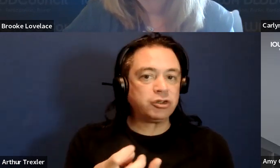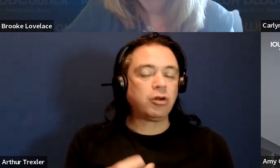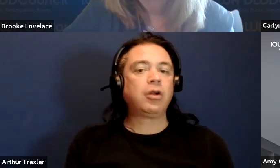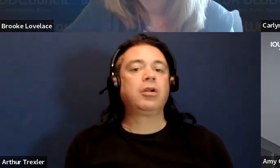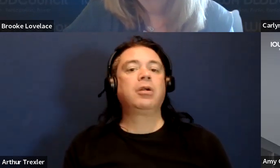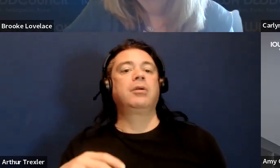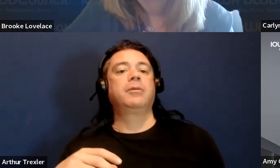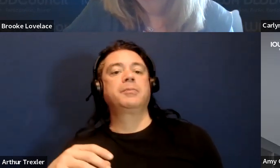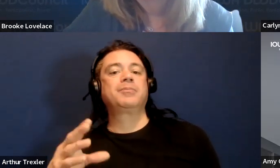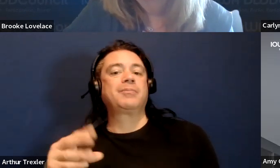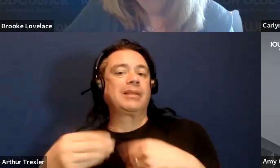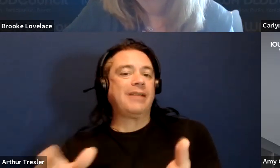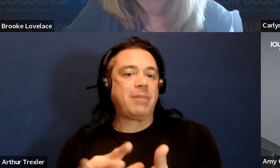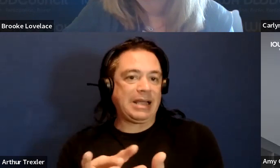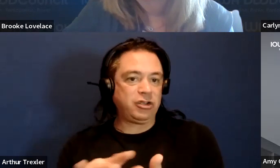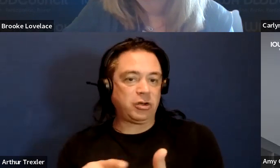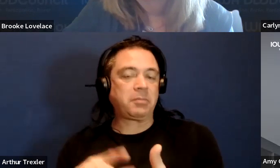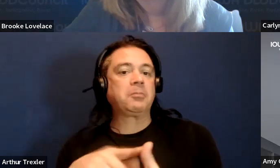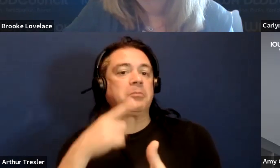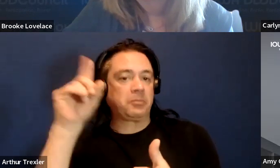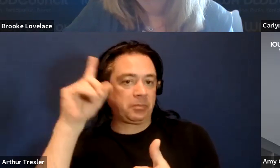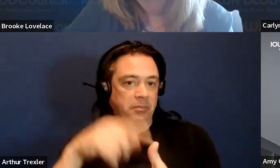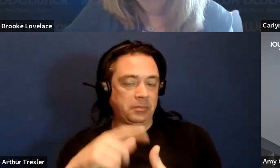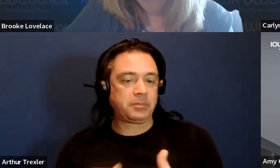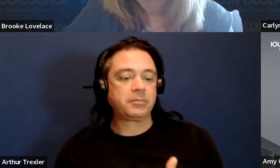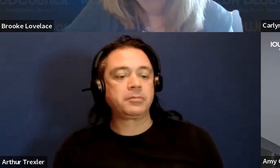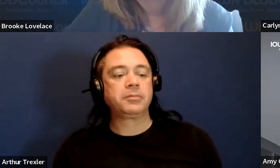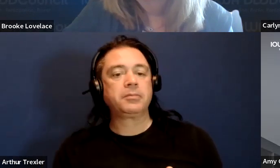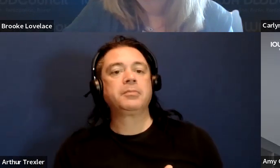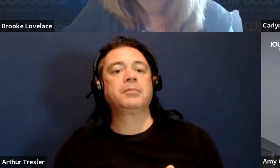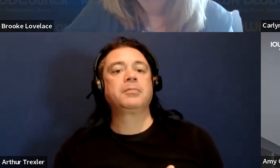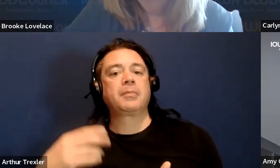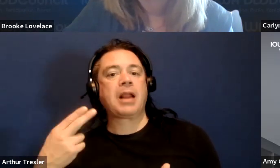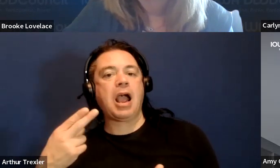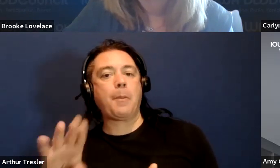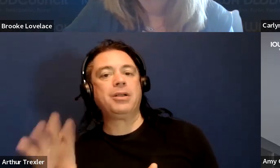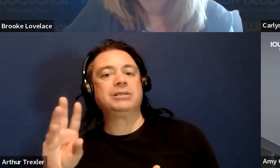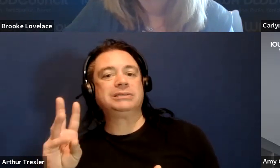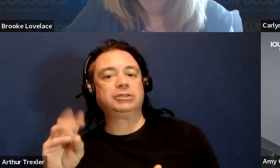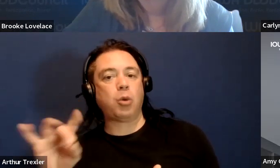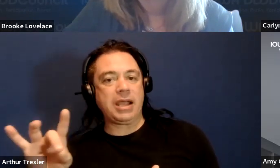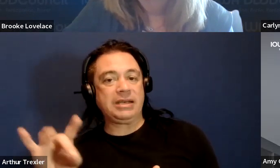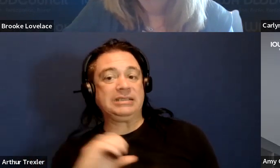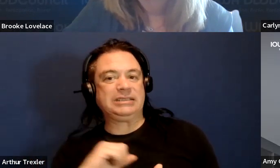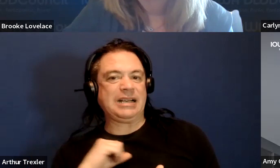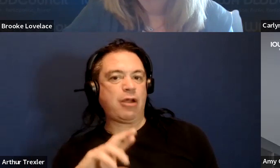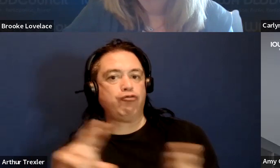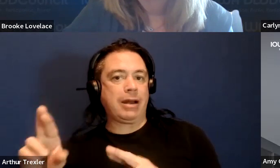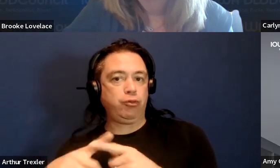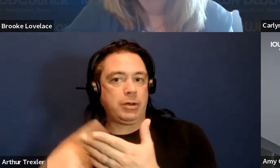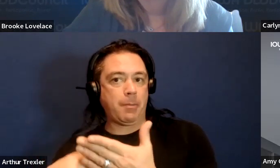of medications. So that bill made it through. It's House File 608, and the Senate is ready to debate